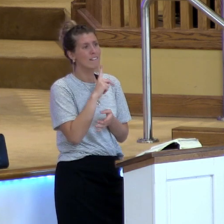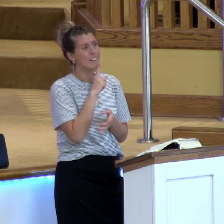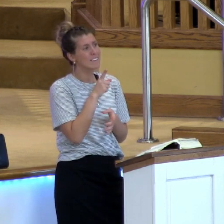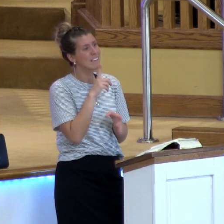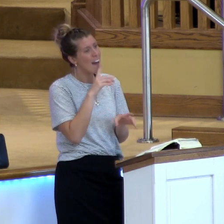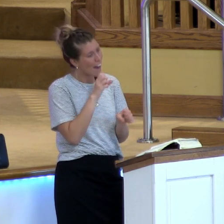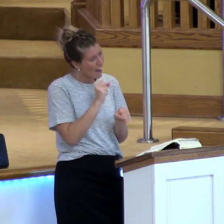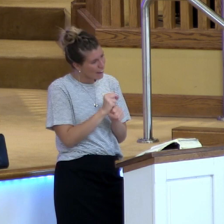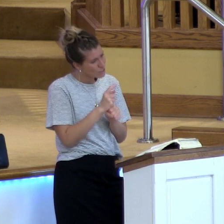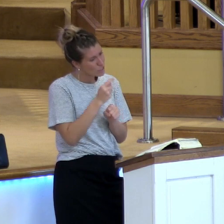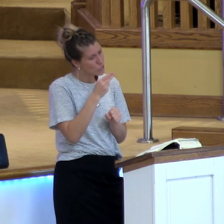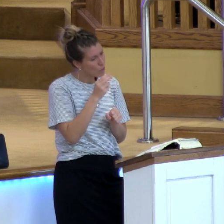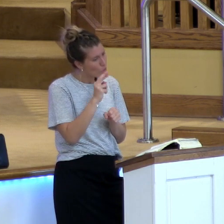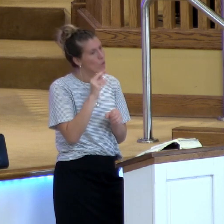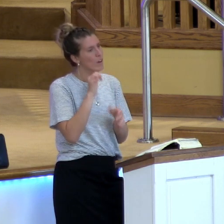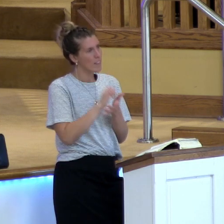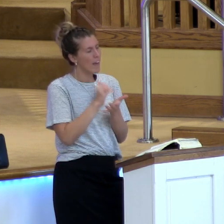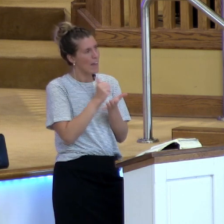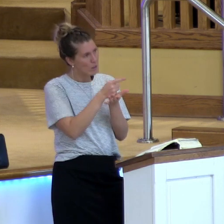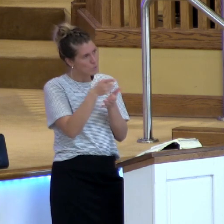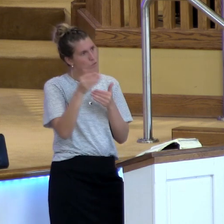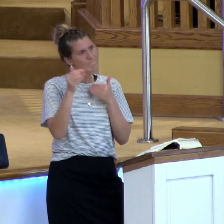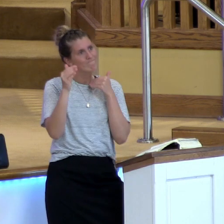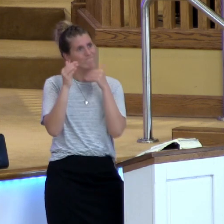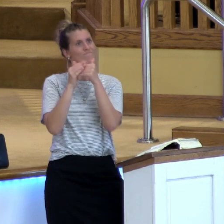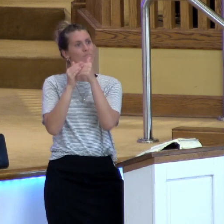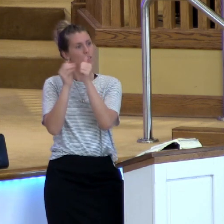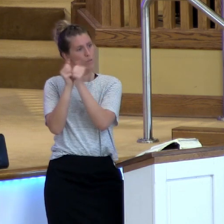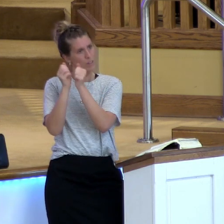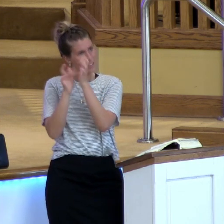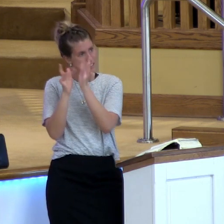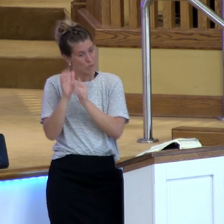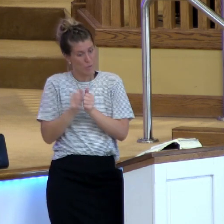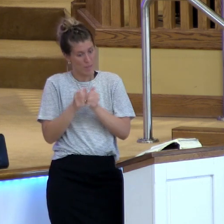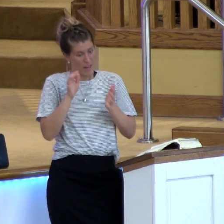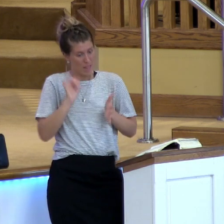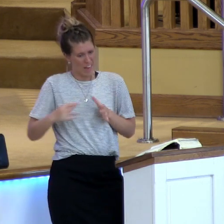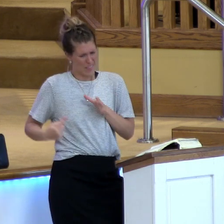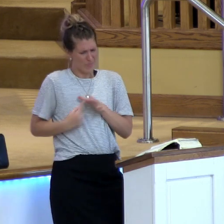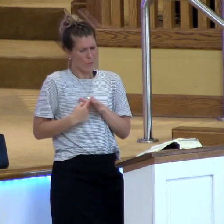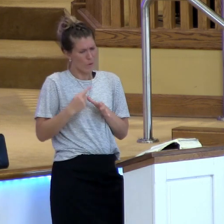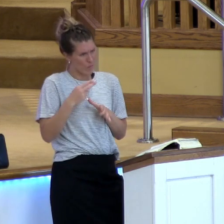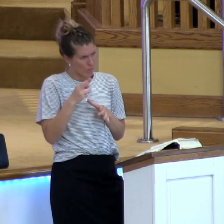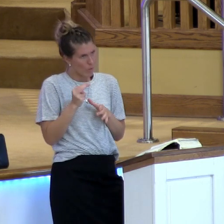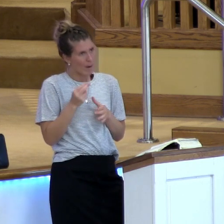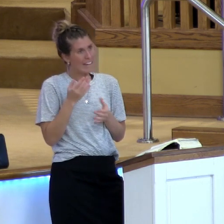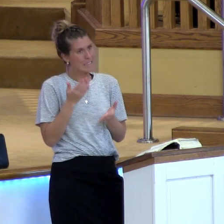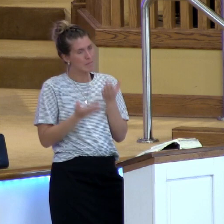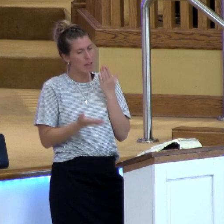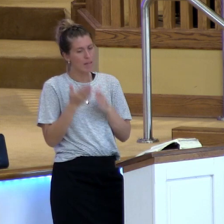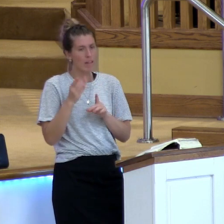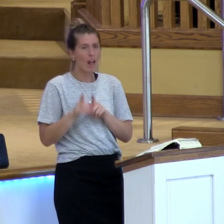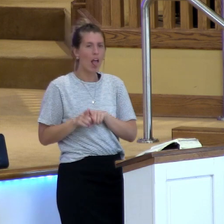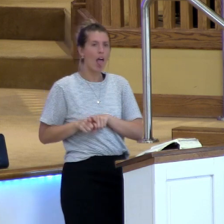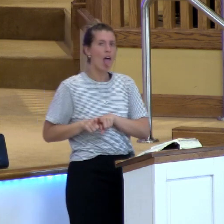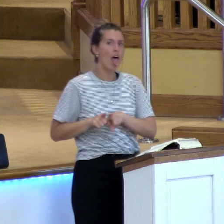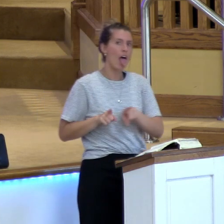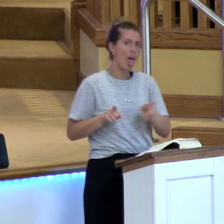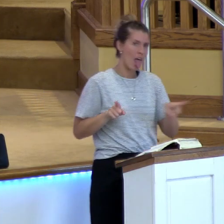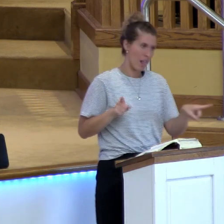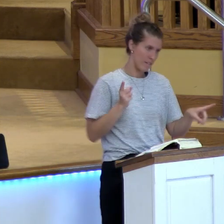actual thorn that keeps you closer to me? Without the thorn, you might go